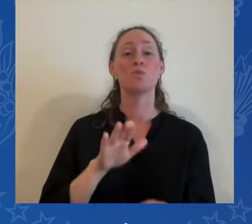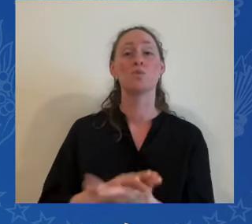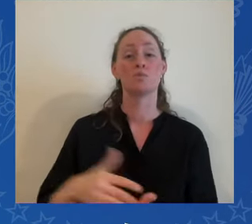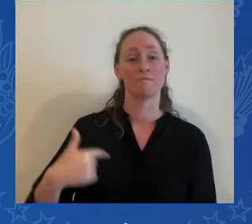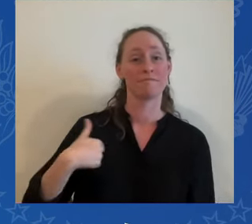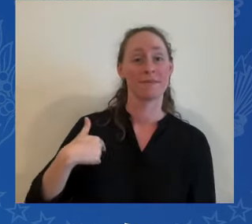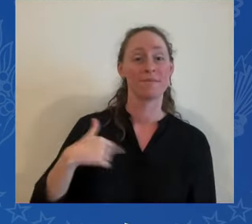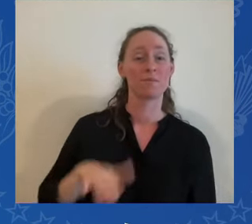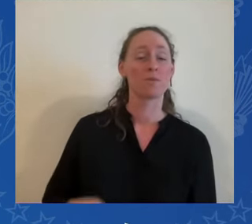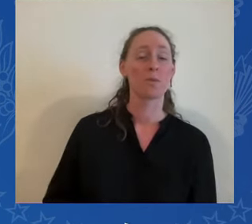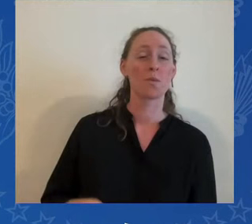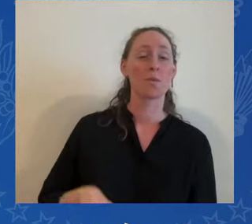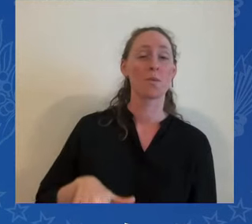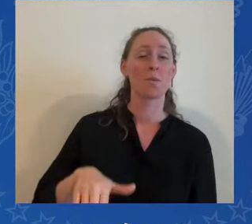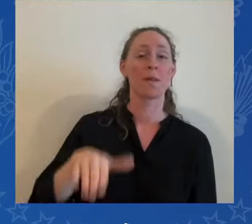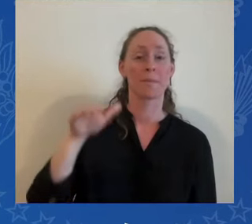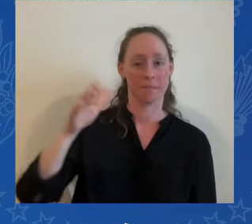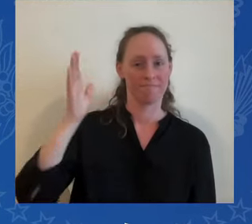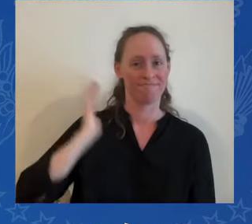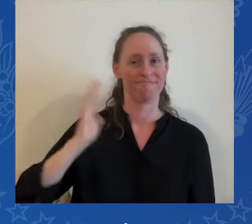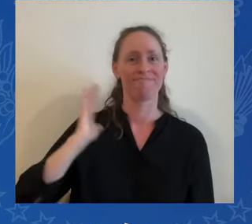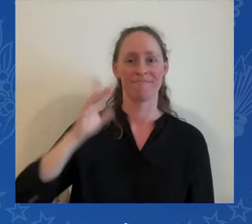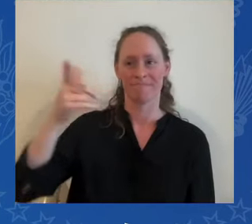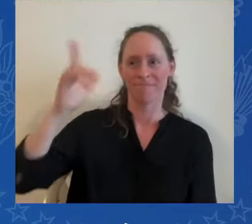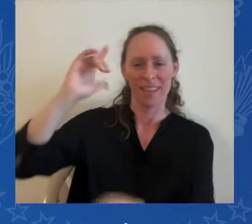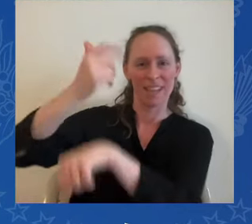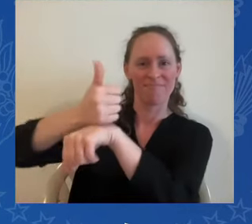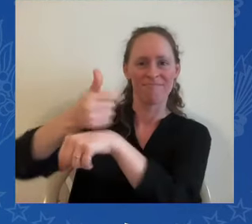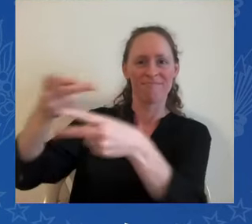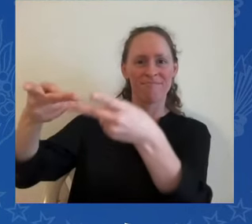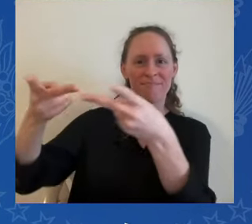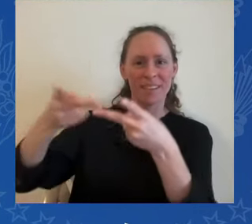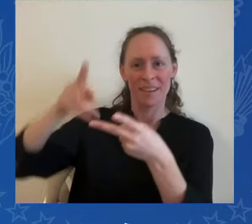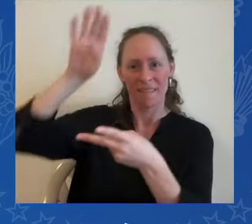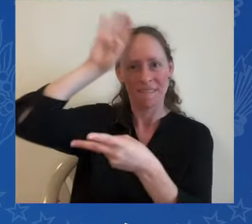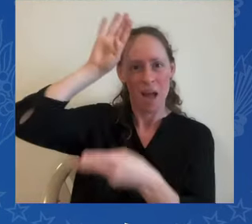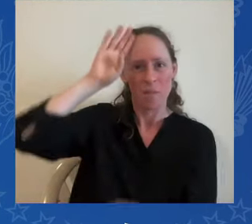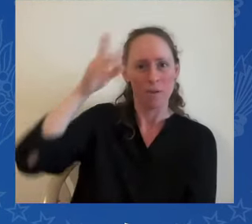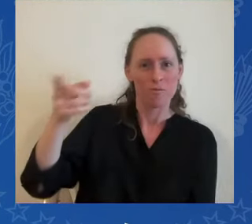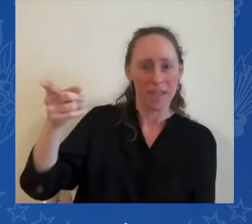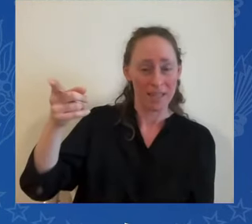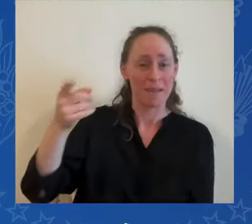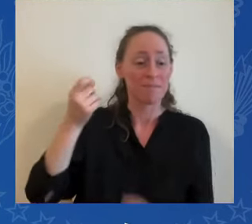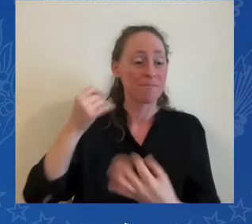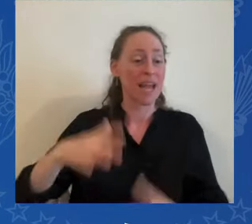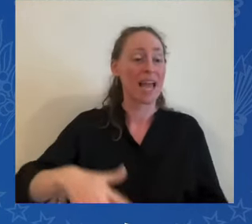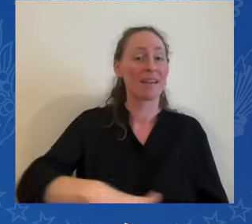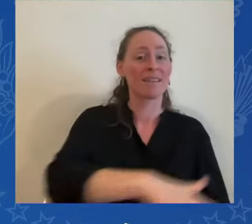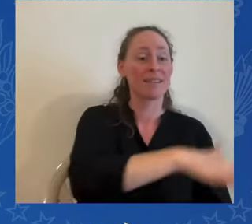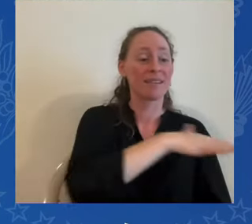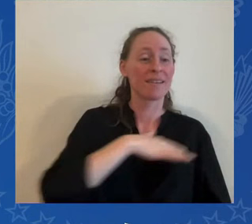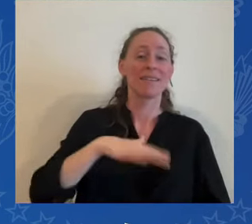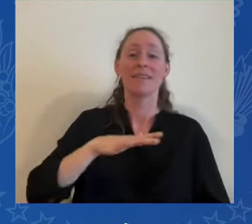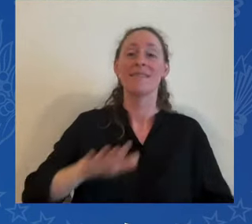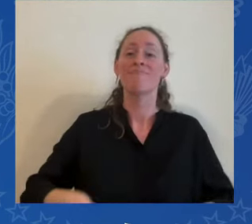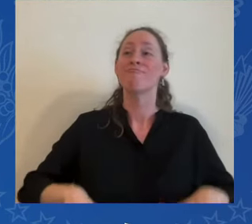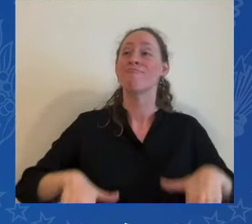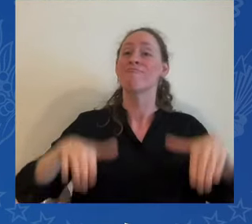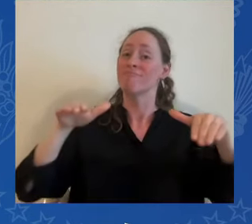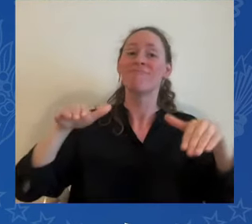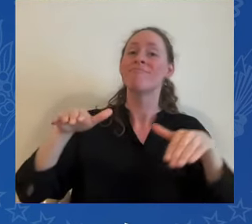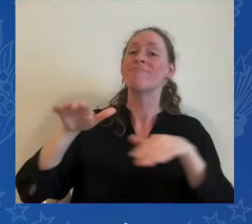became a firefighter, a cop, or a priest. Here I am. Anyway, but all can